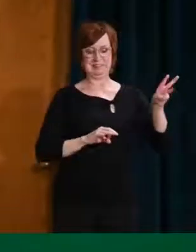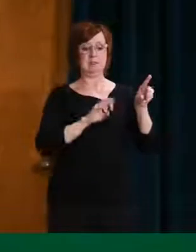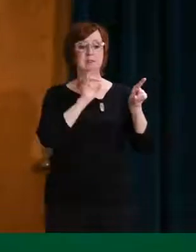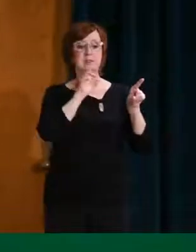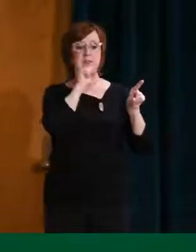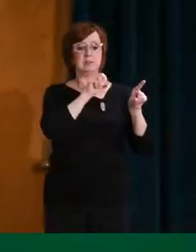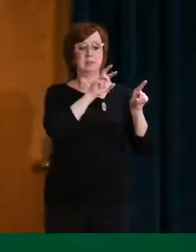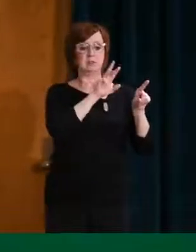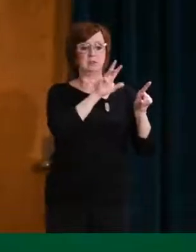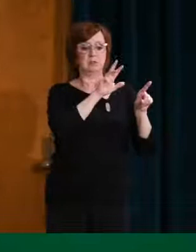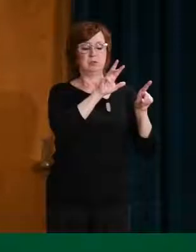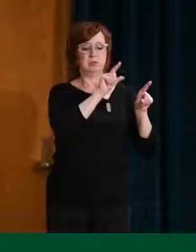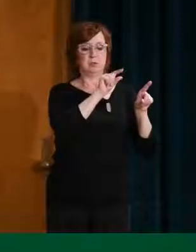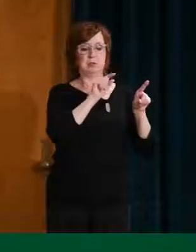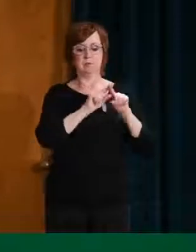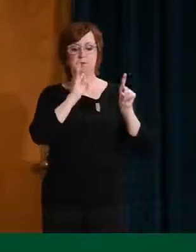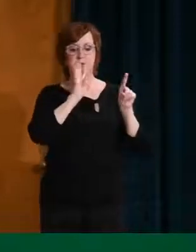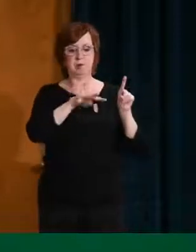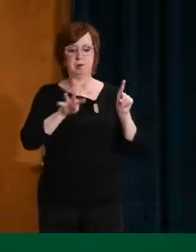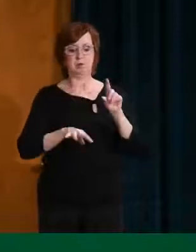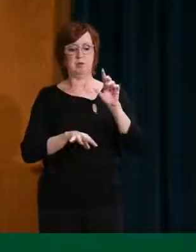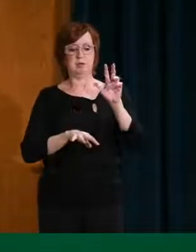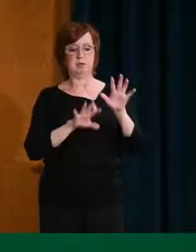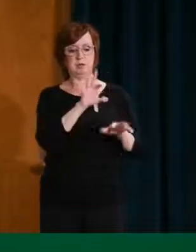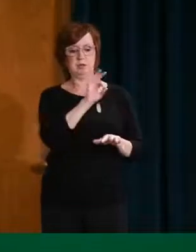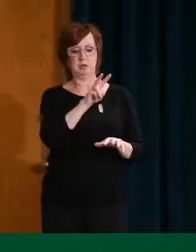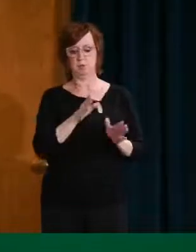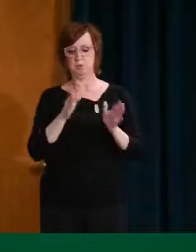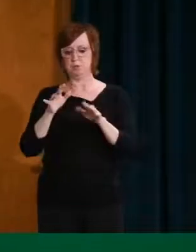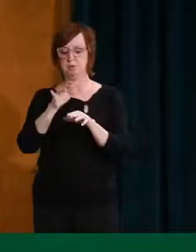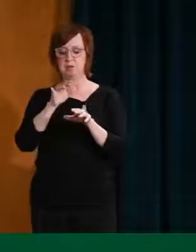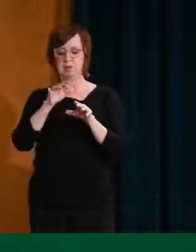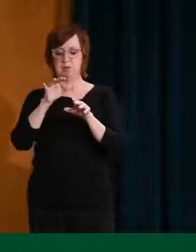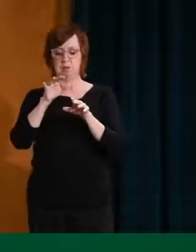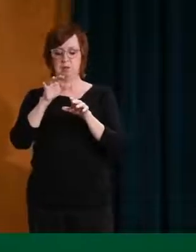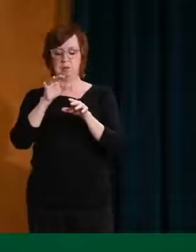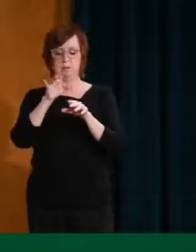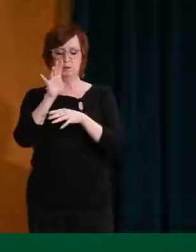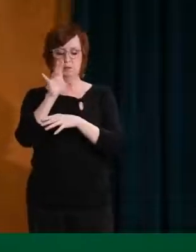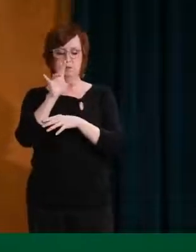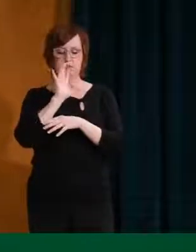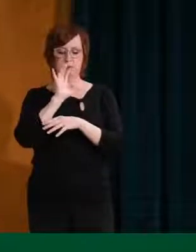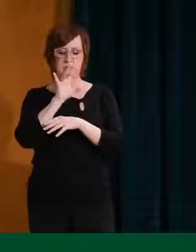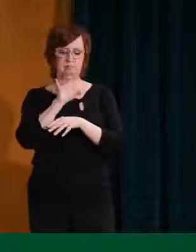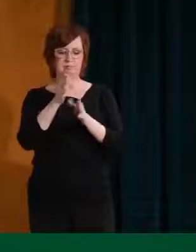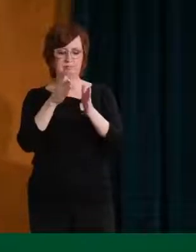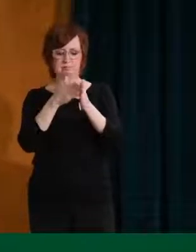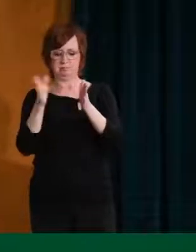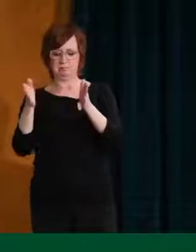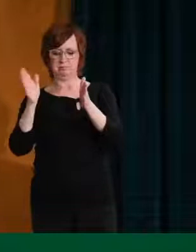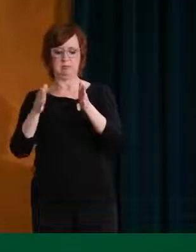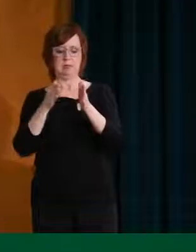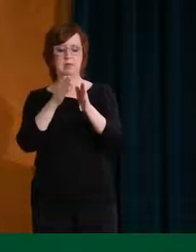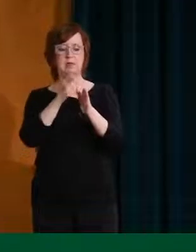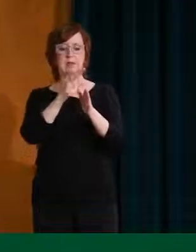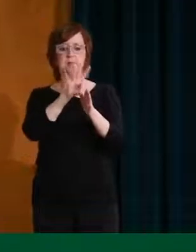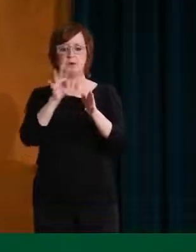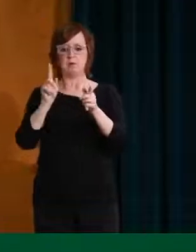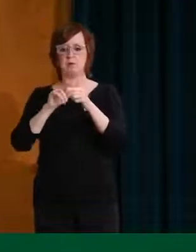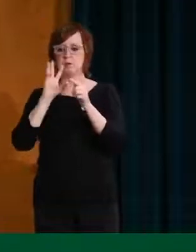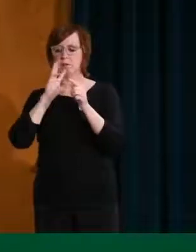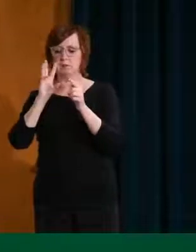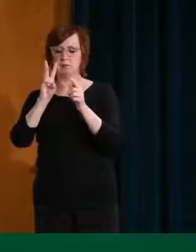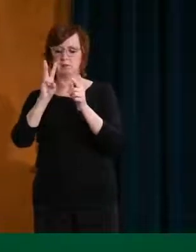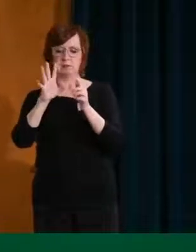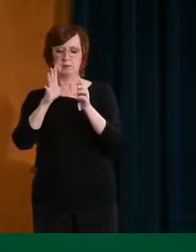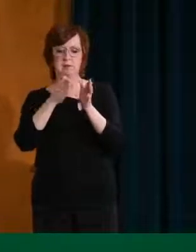44 range, 74 are in the 45 to 64 range, and 33 65 plus range. 55% are